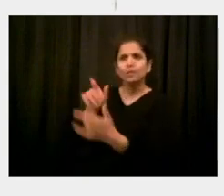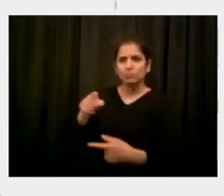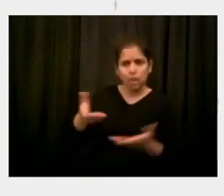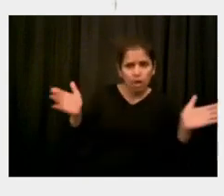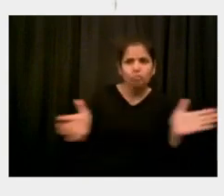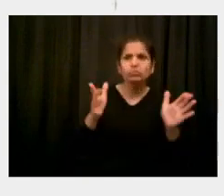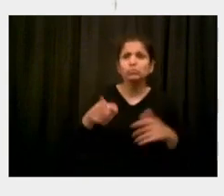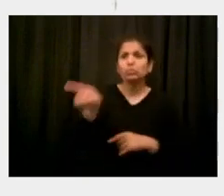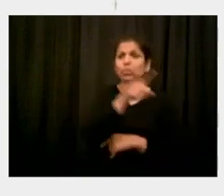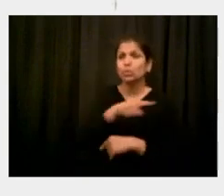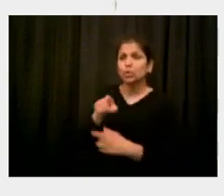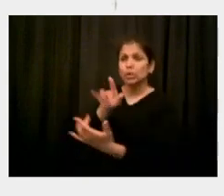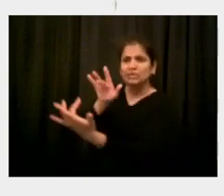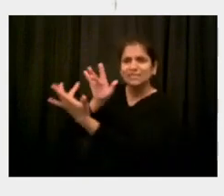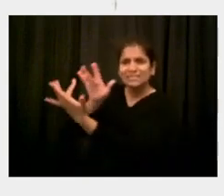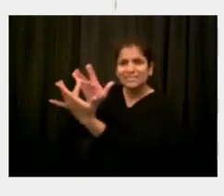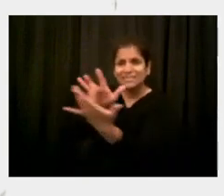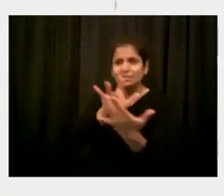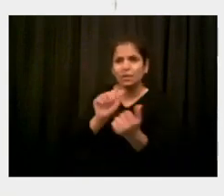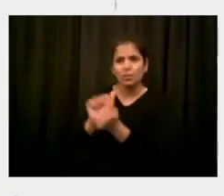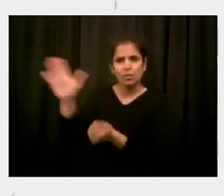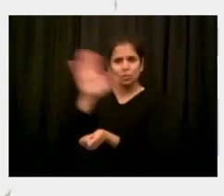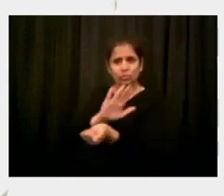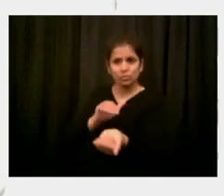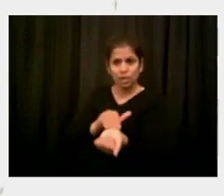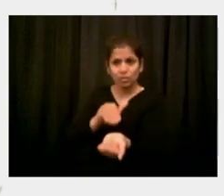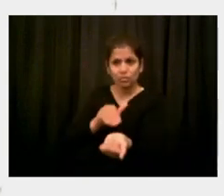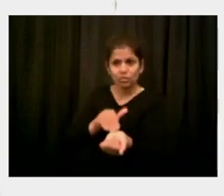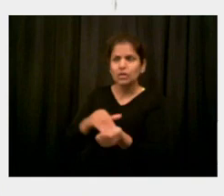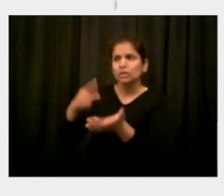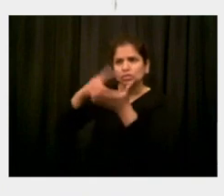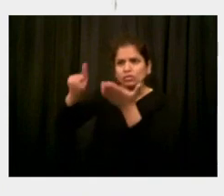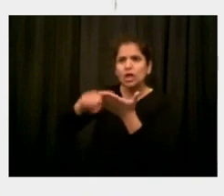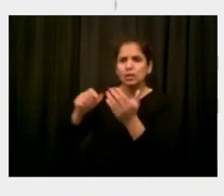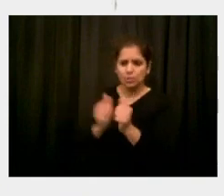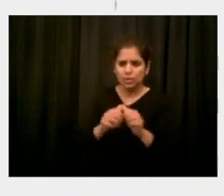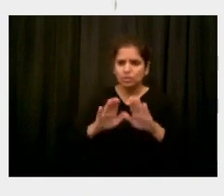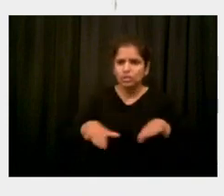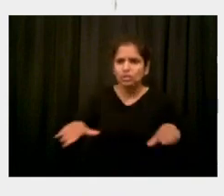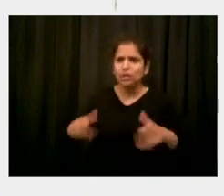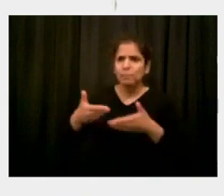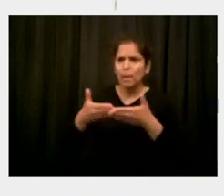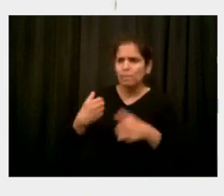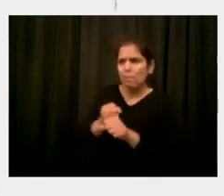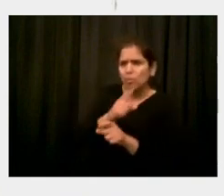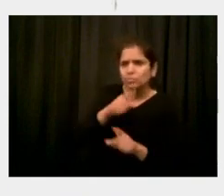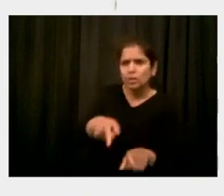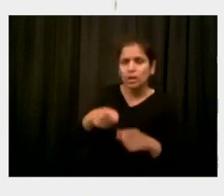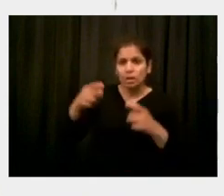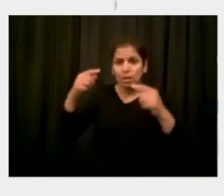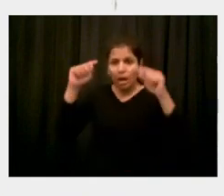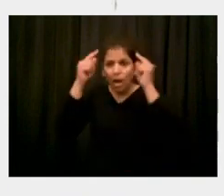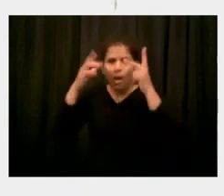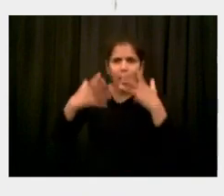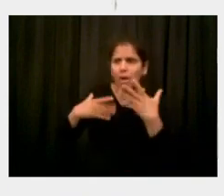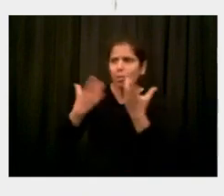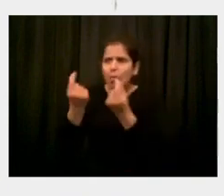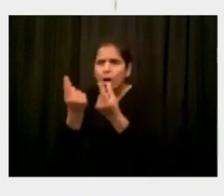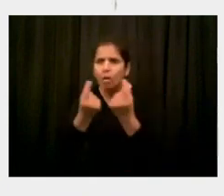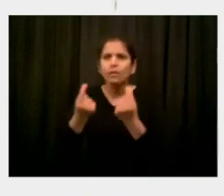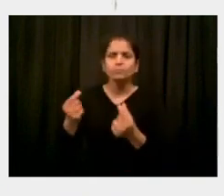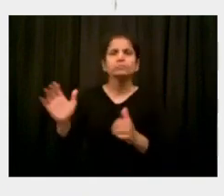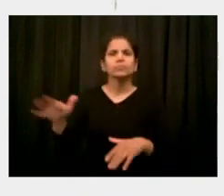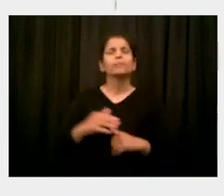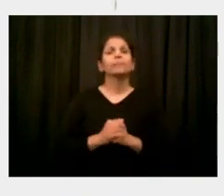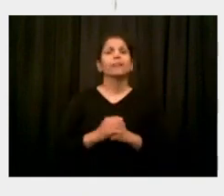lookout for and to continue reporting cases to us. In fact, we have a webinar scheduled for today